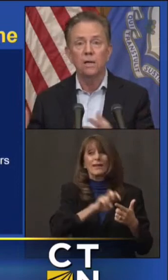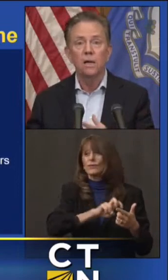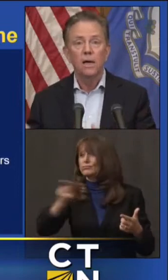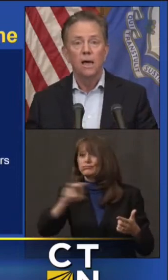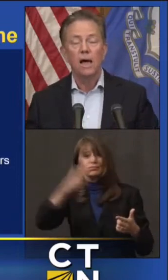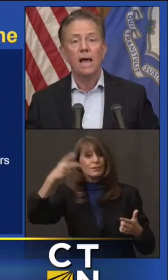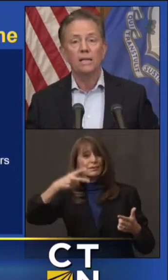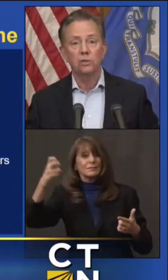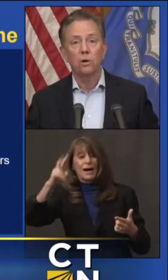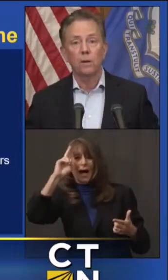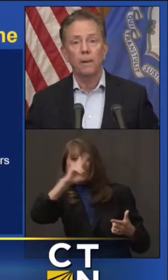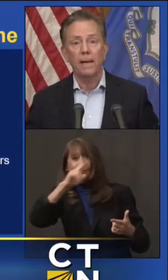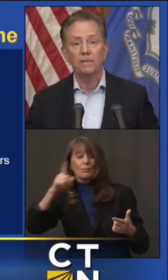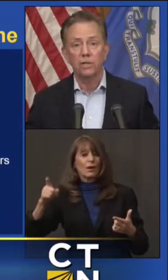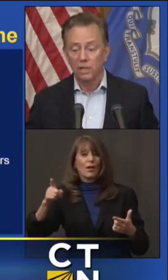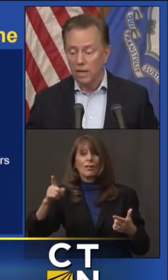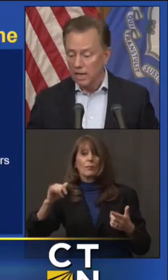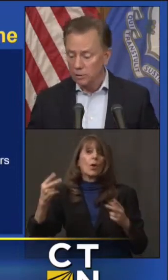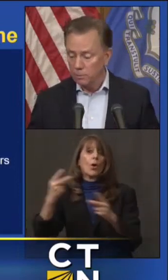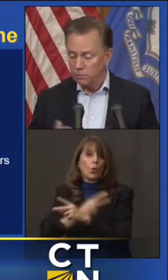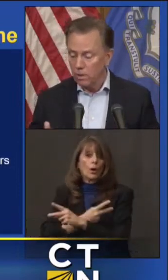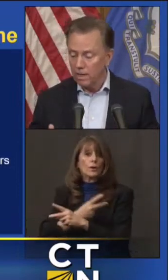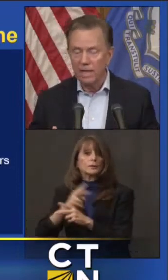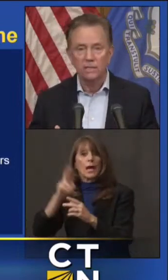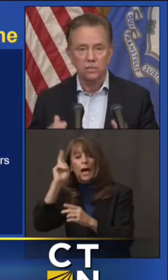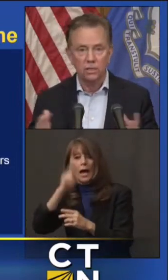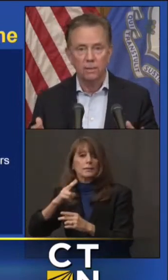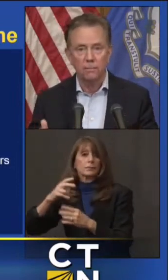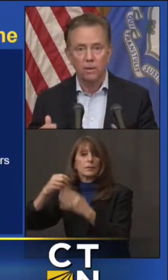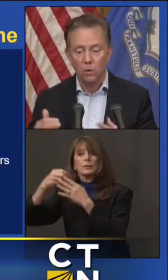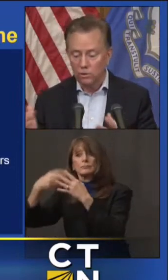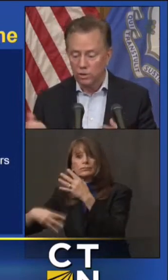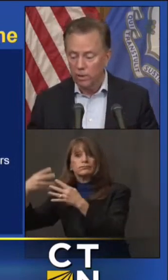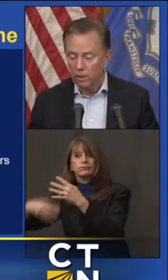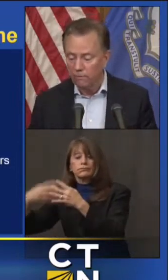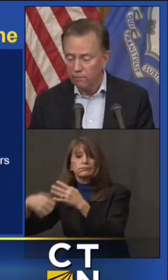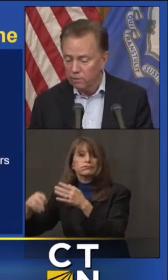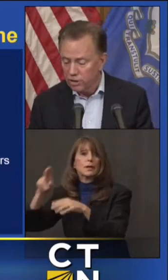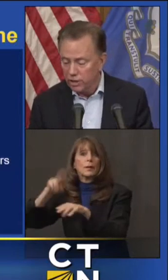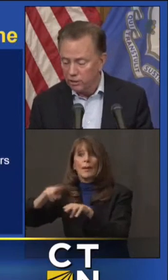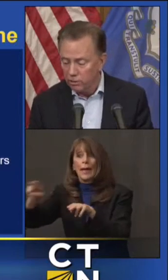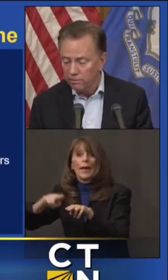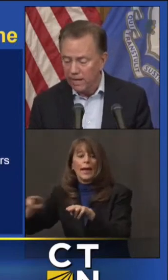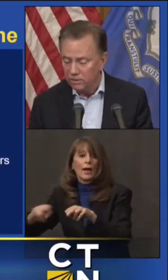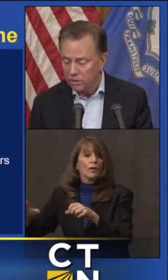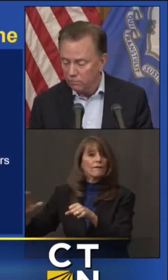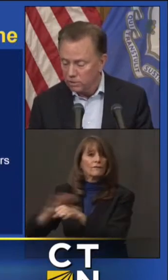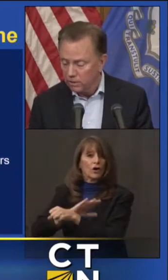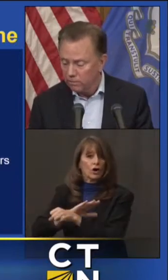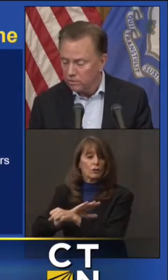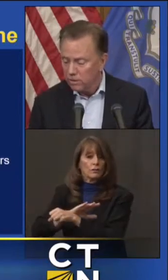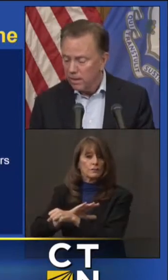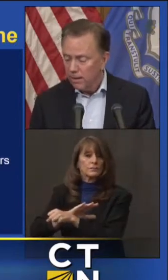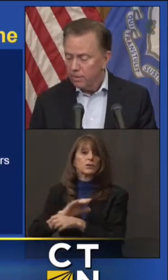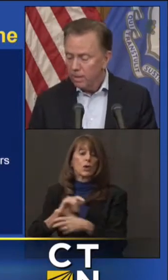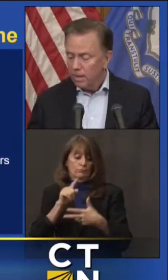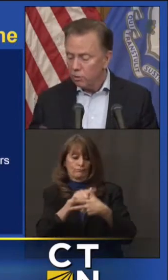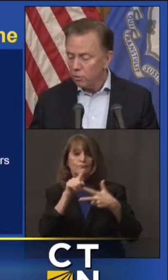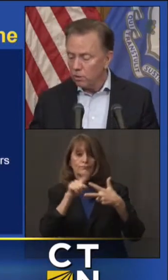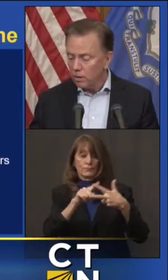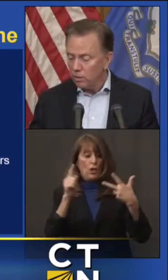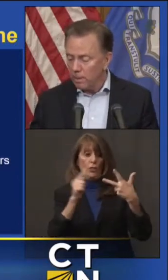again adds to our capacity in the hospitals, why that's also in our first tier of vaccine receivers.